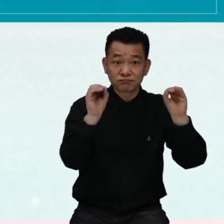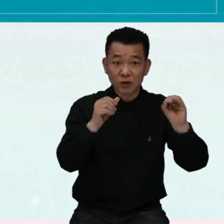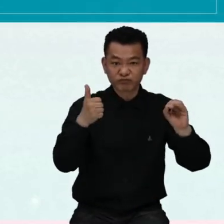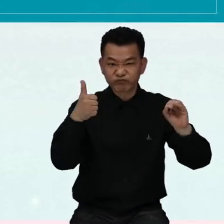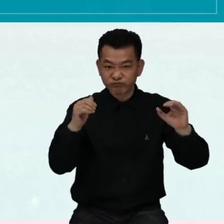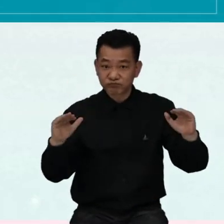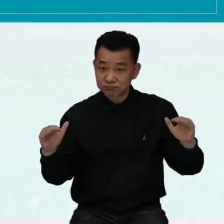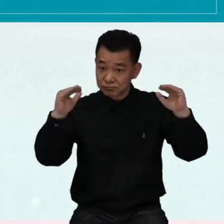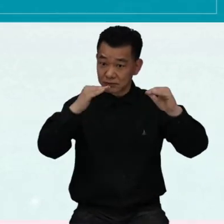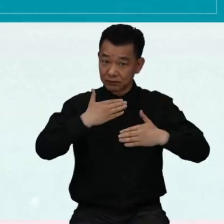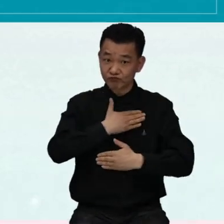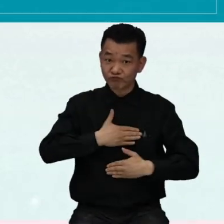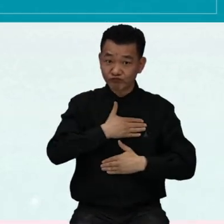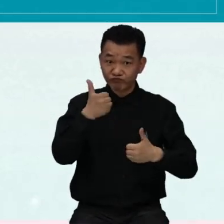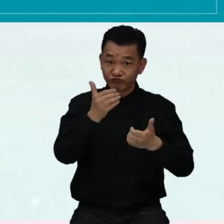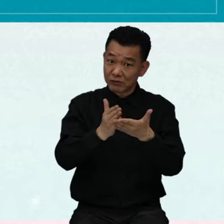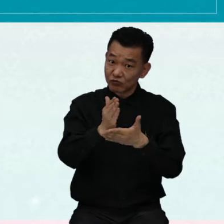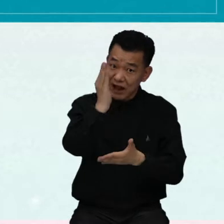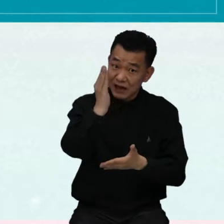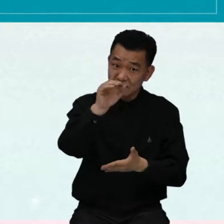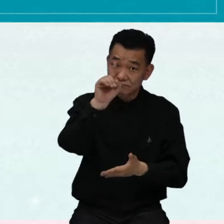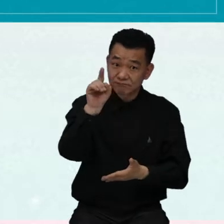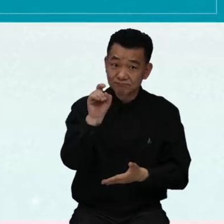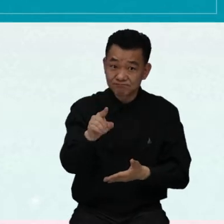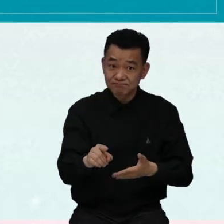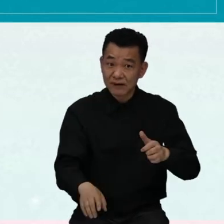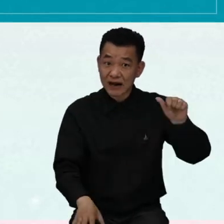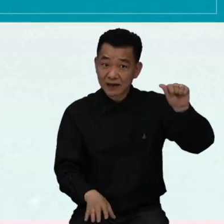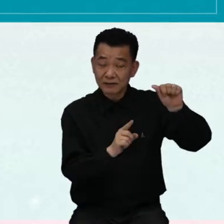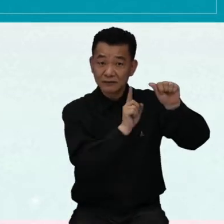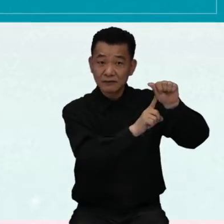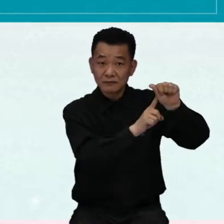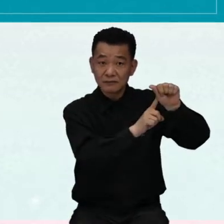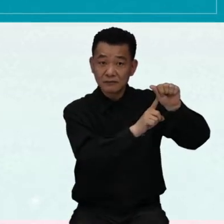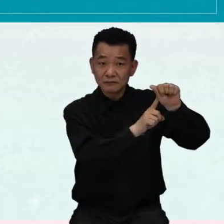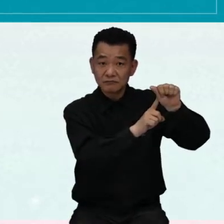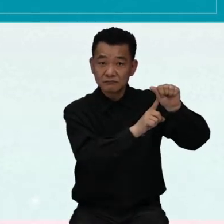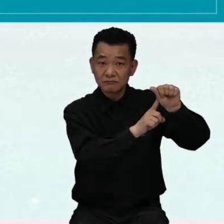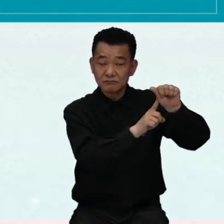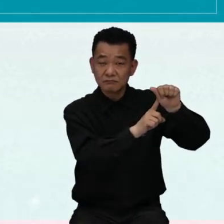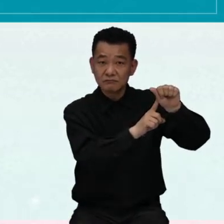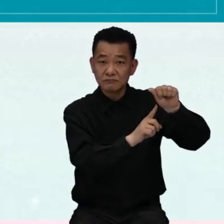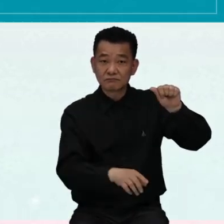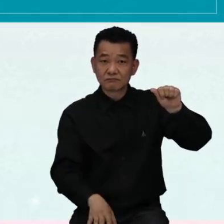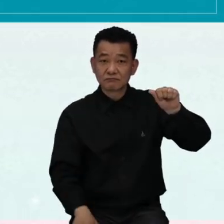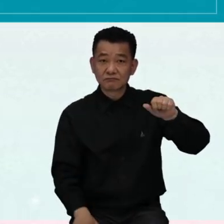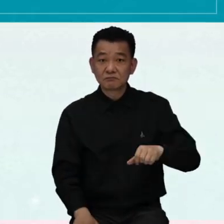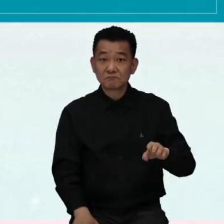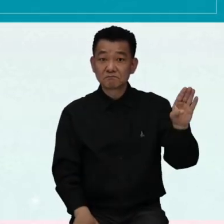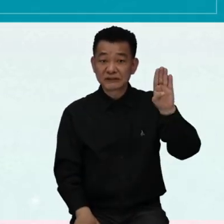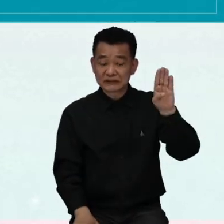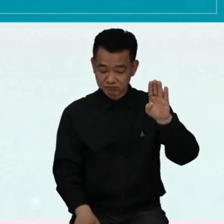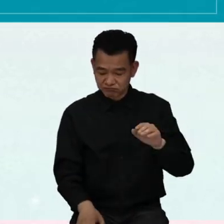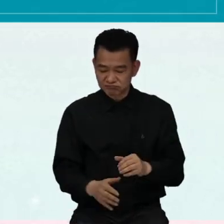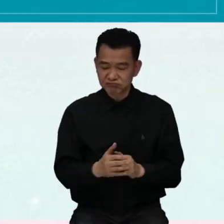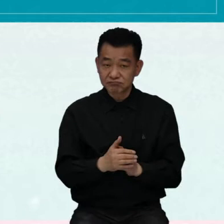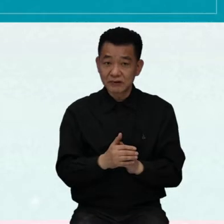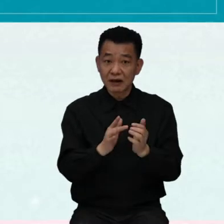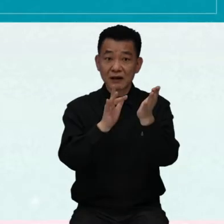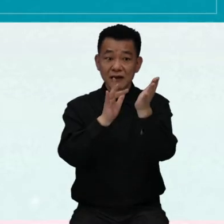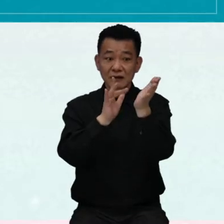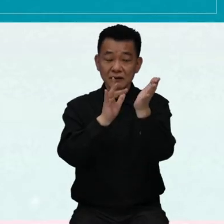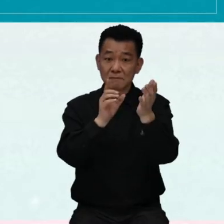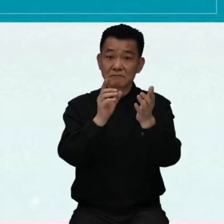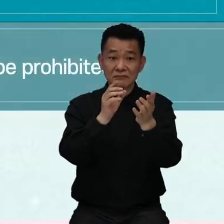A. They have the right to the enjoyment of the highest attainable standard of health without discrimination on the basis of